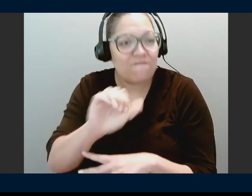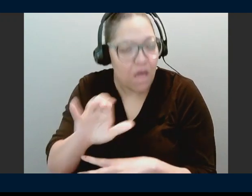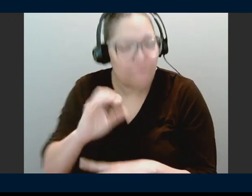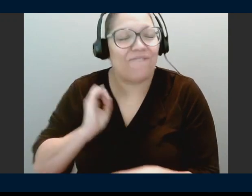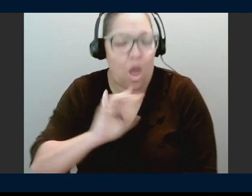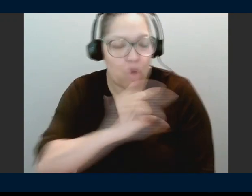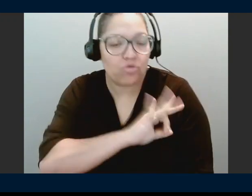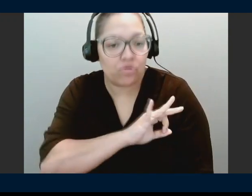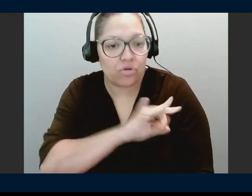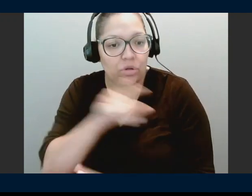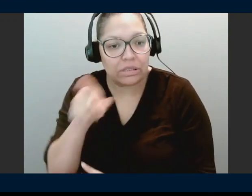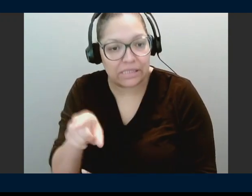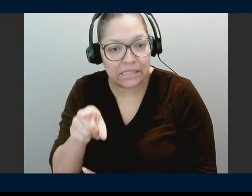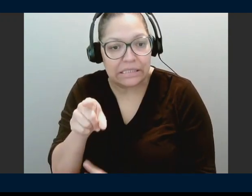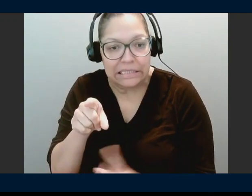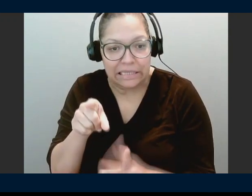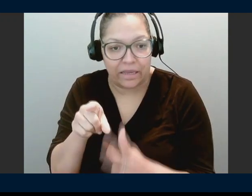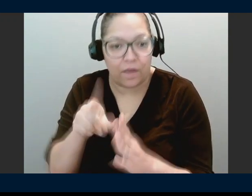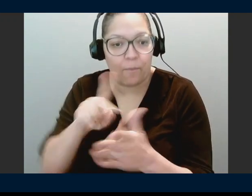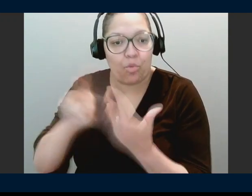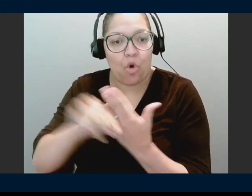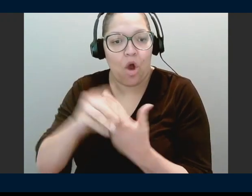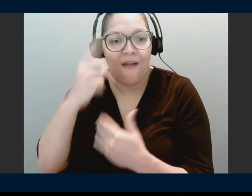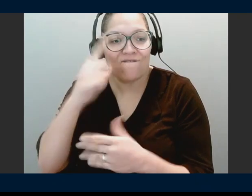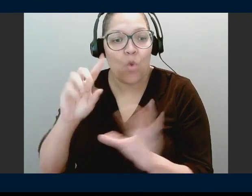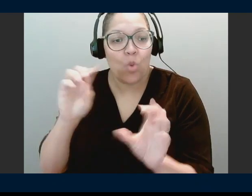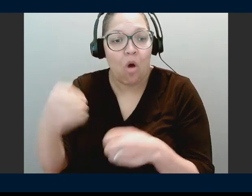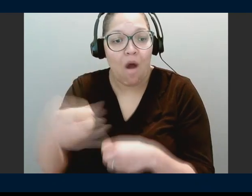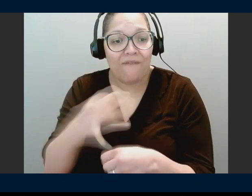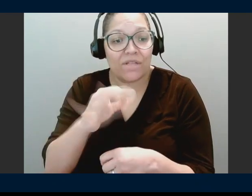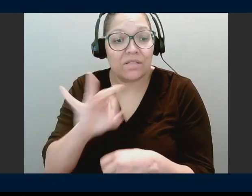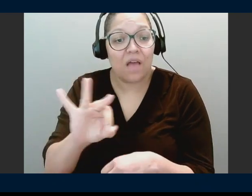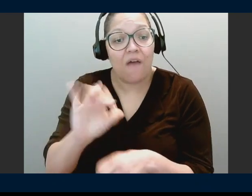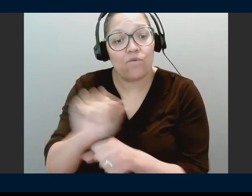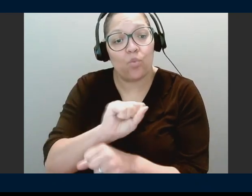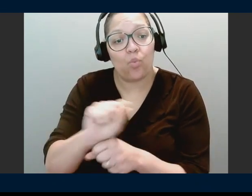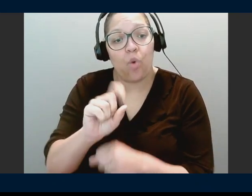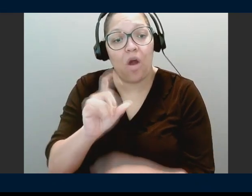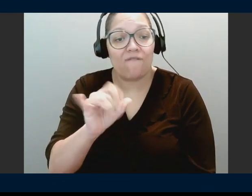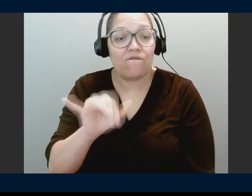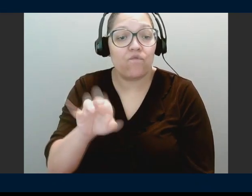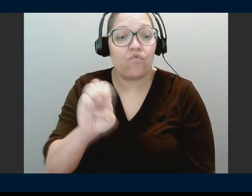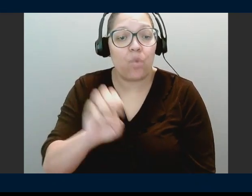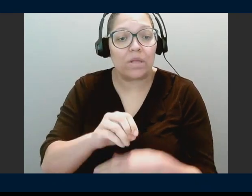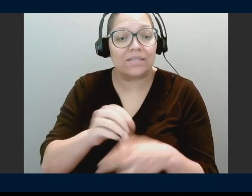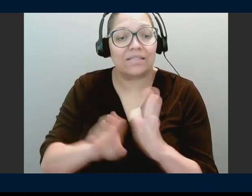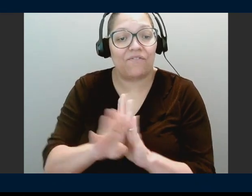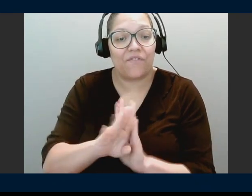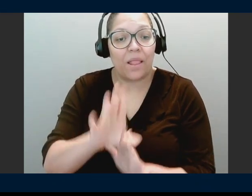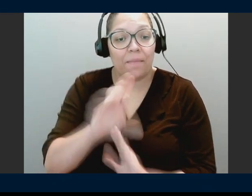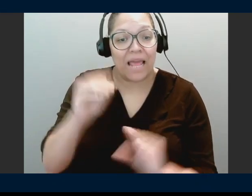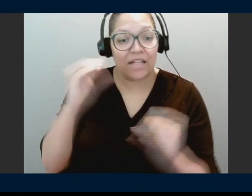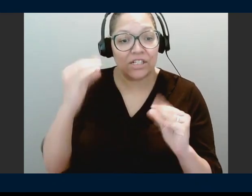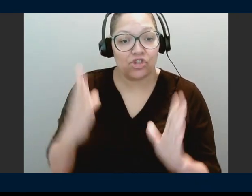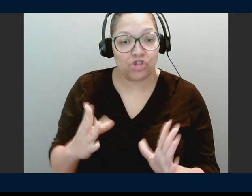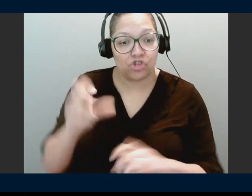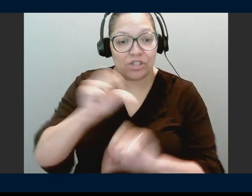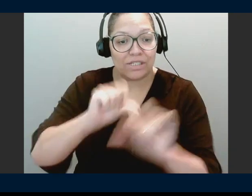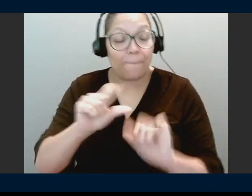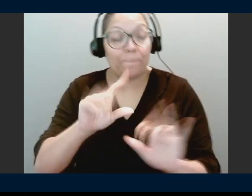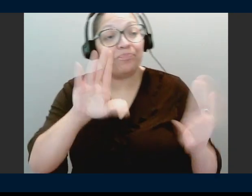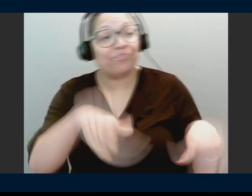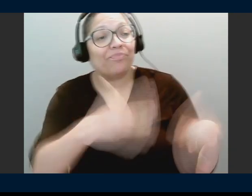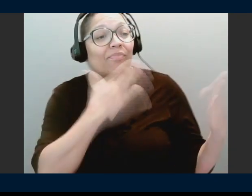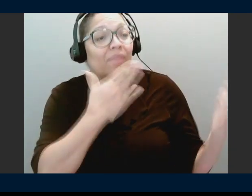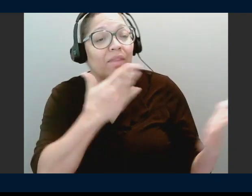Development for teachers and scientists at the U.S. Department of Energy. Please take it away. Greetings, everyone. It's a pleasure to be here. It's a pleasure